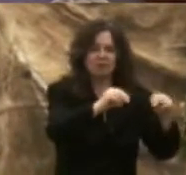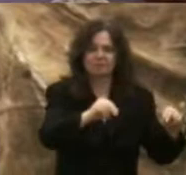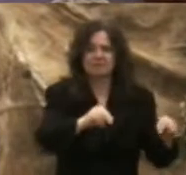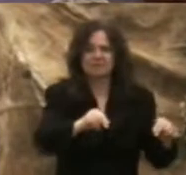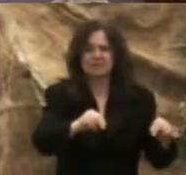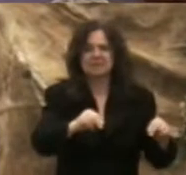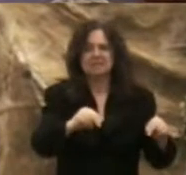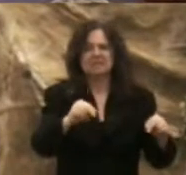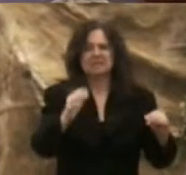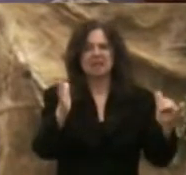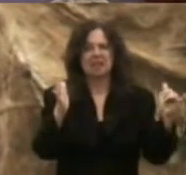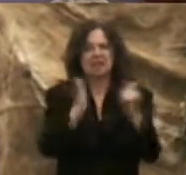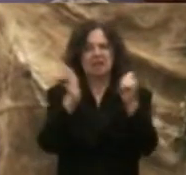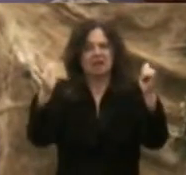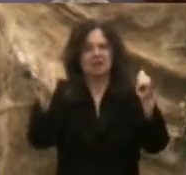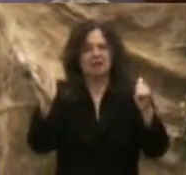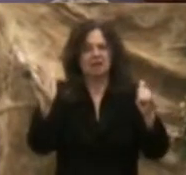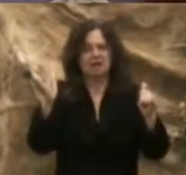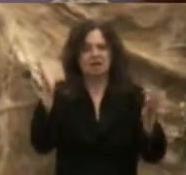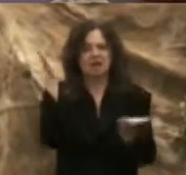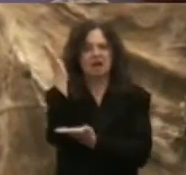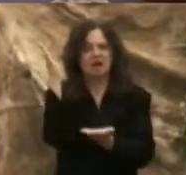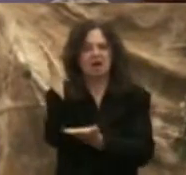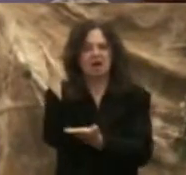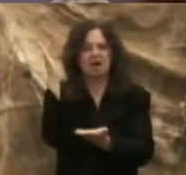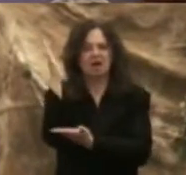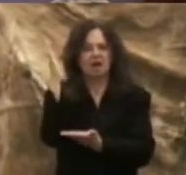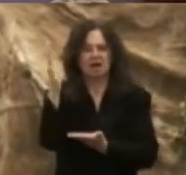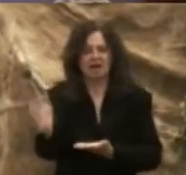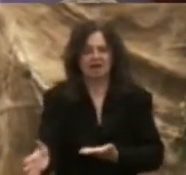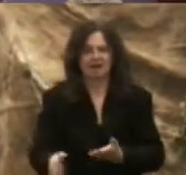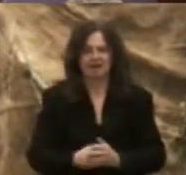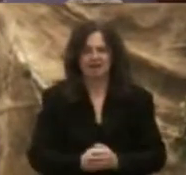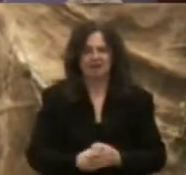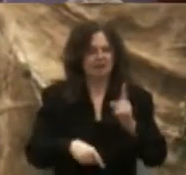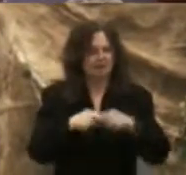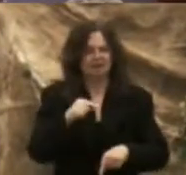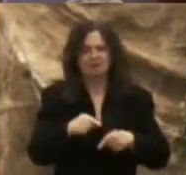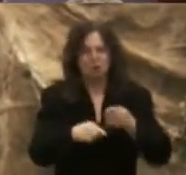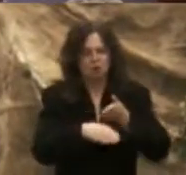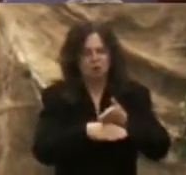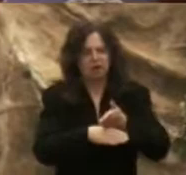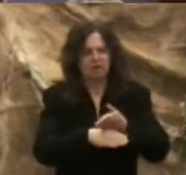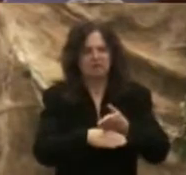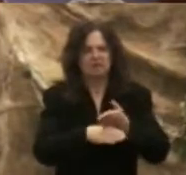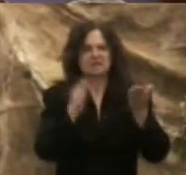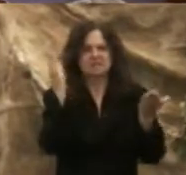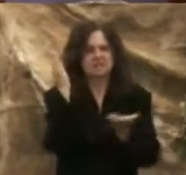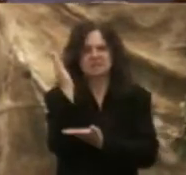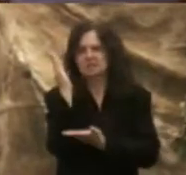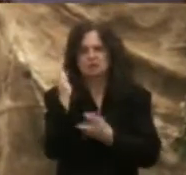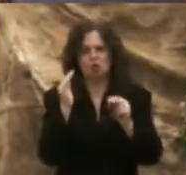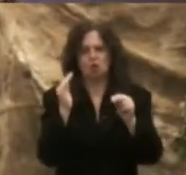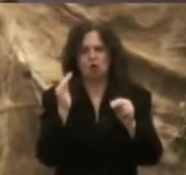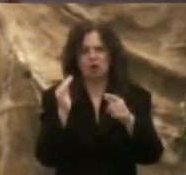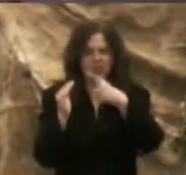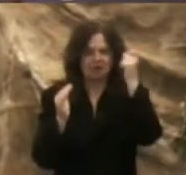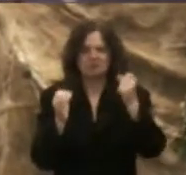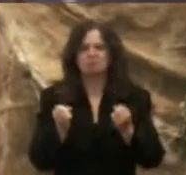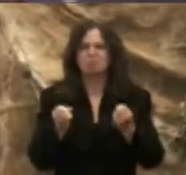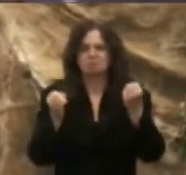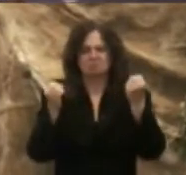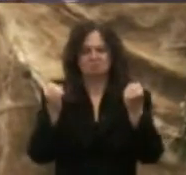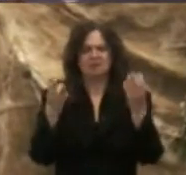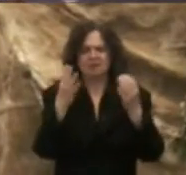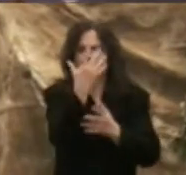cut down trees or to cut wood because so much of the land has been deforested.